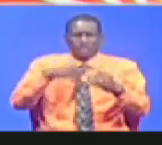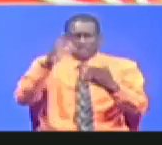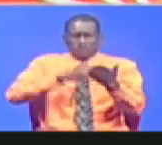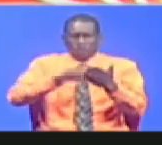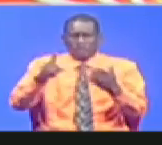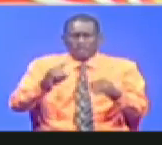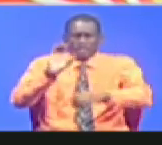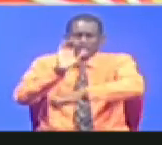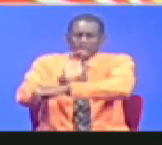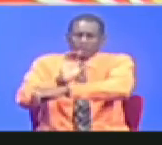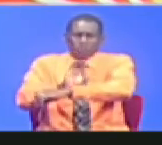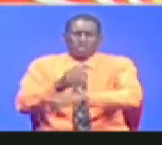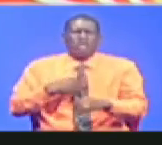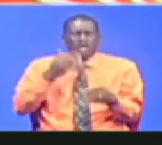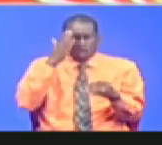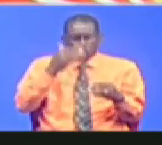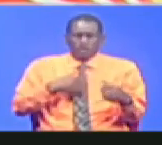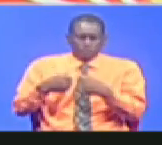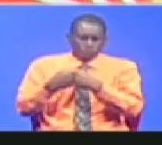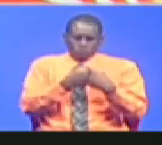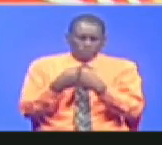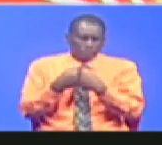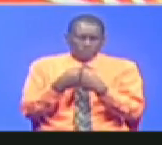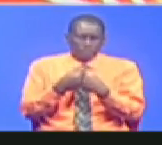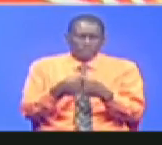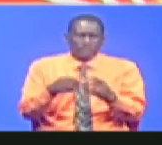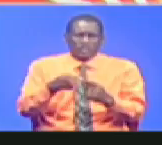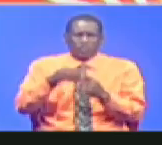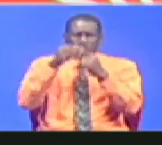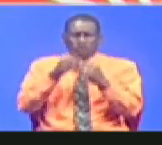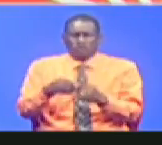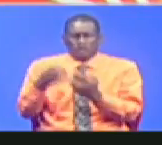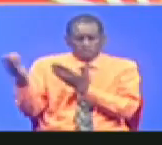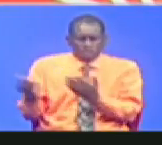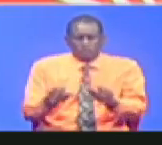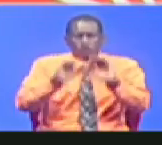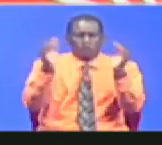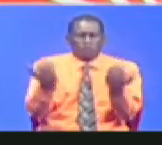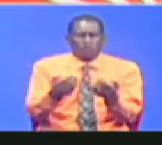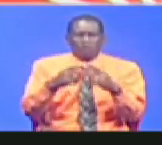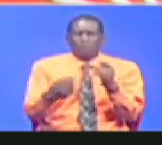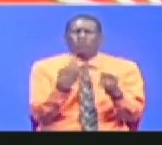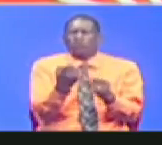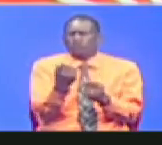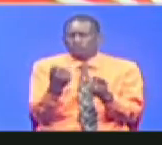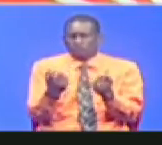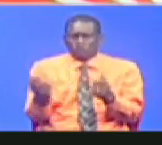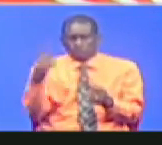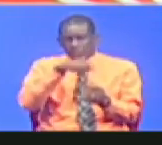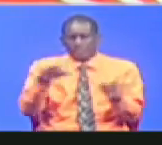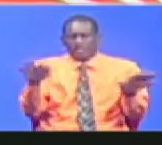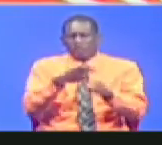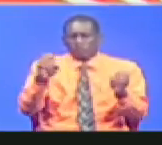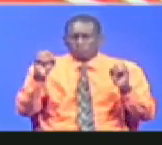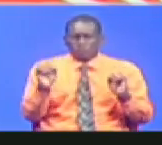I know we still have some weakness, especially in the reception side, but only a few days, I think it will be okay. We